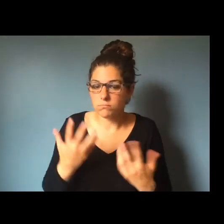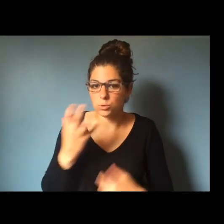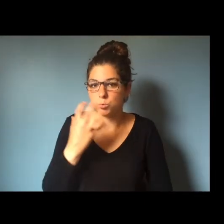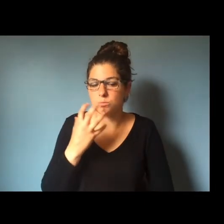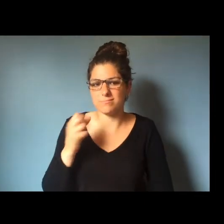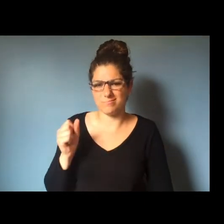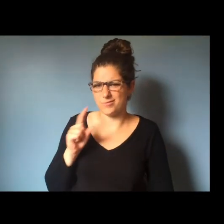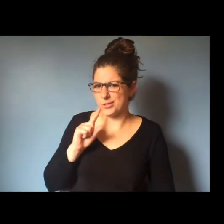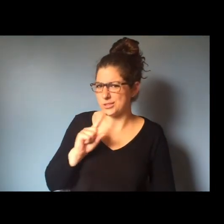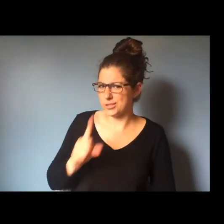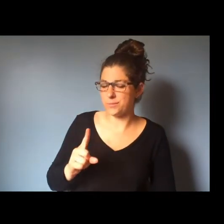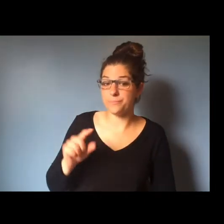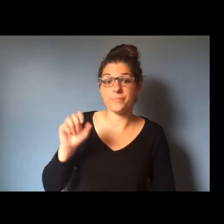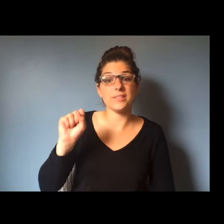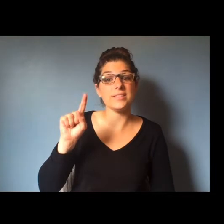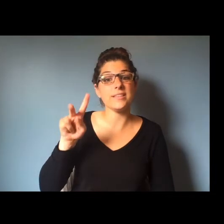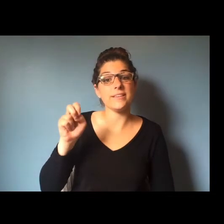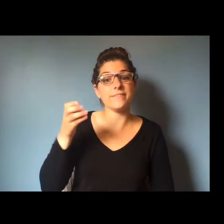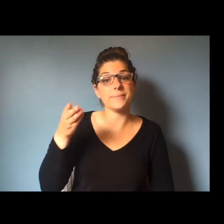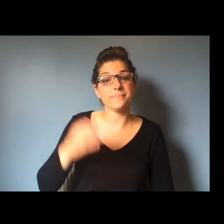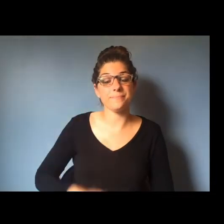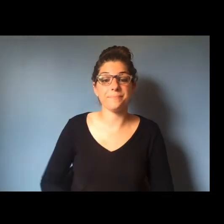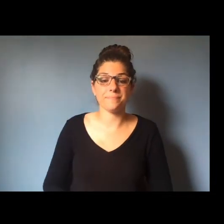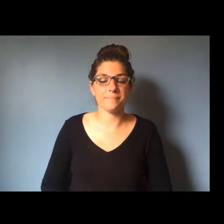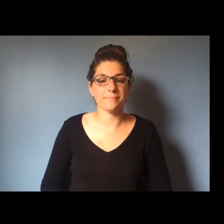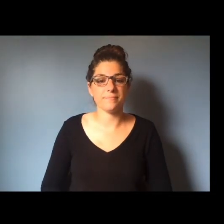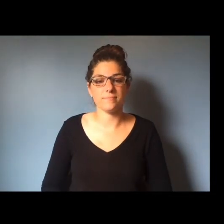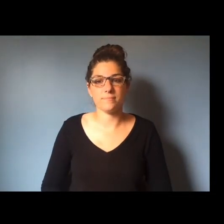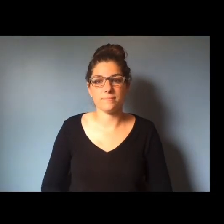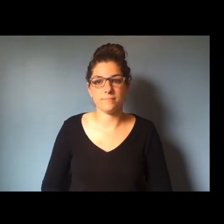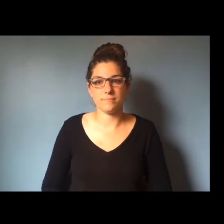For sure. Steve, what about you?